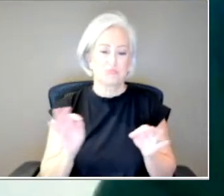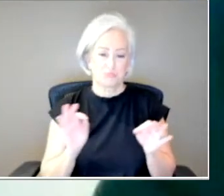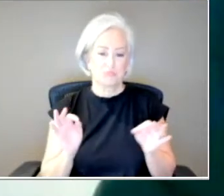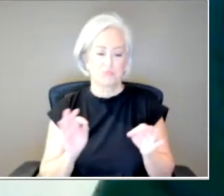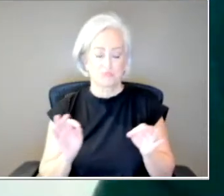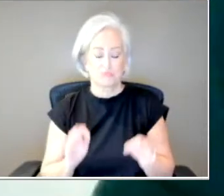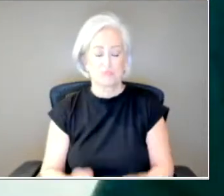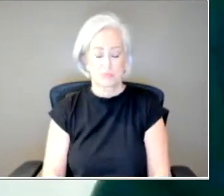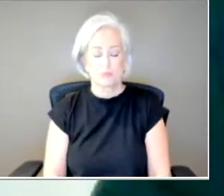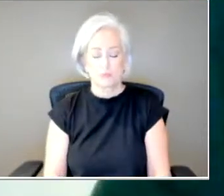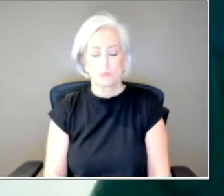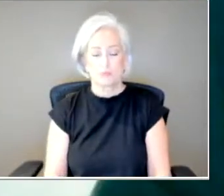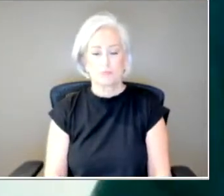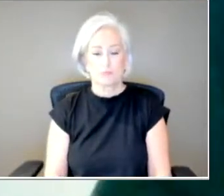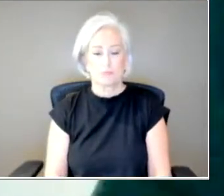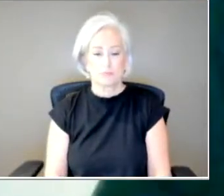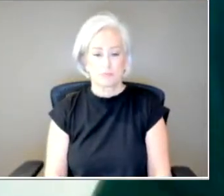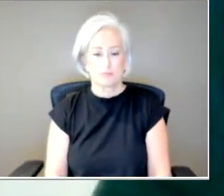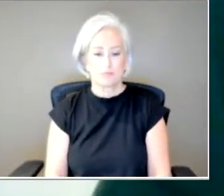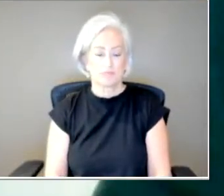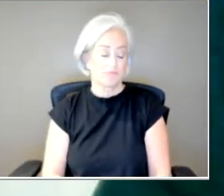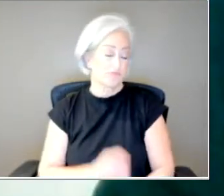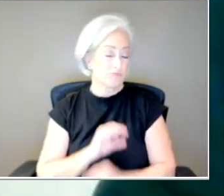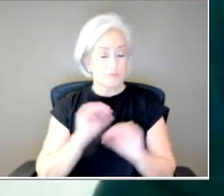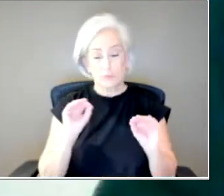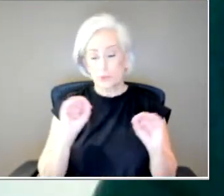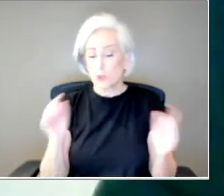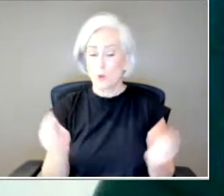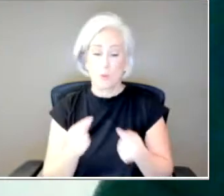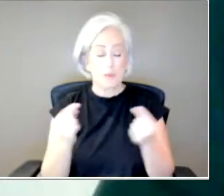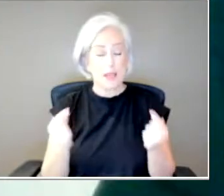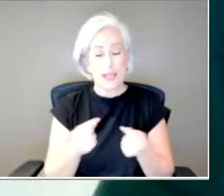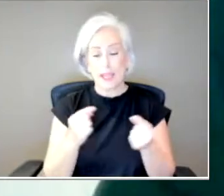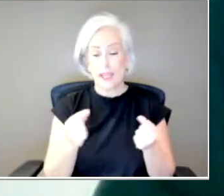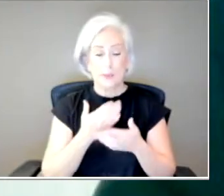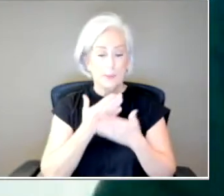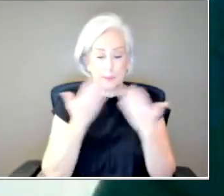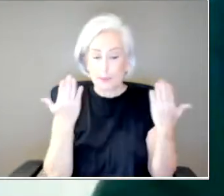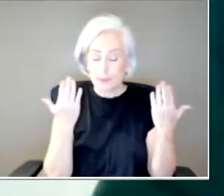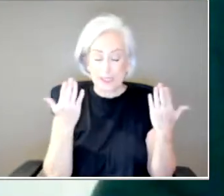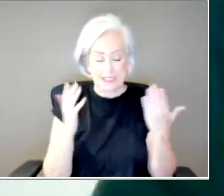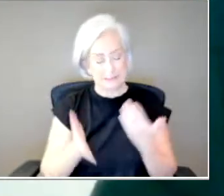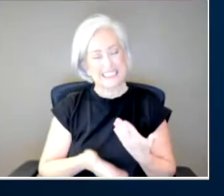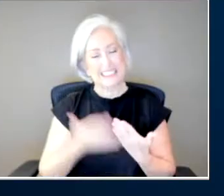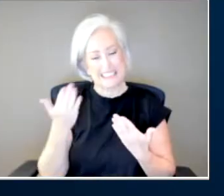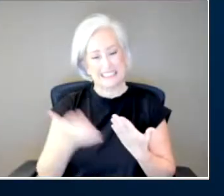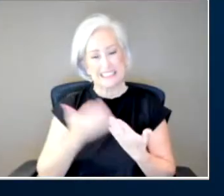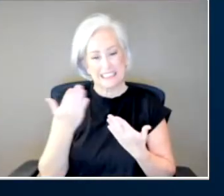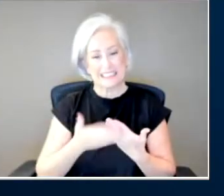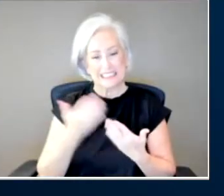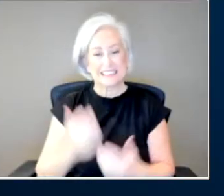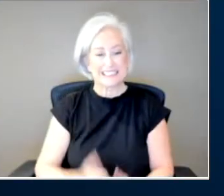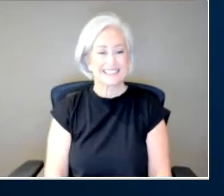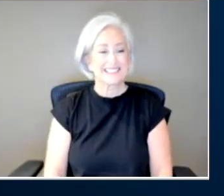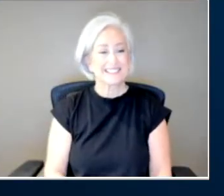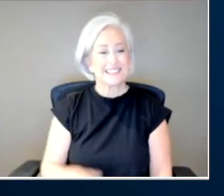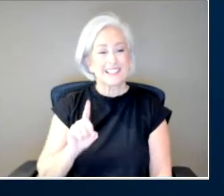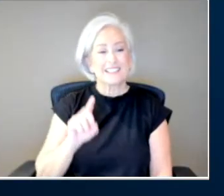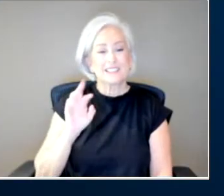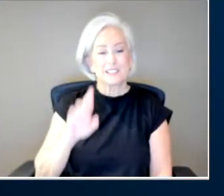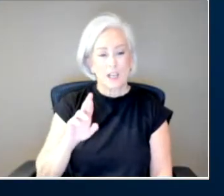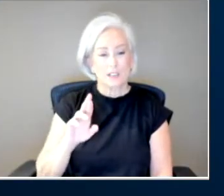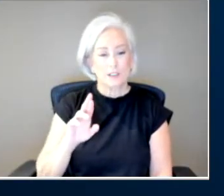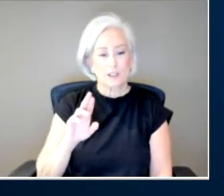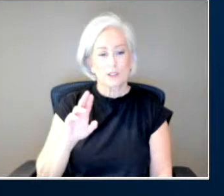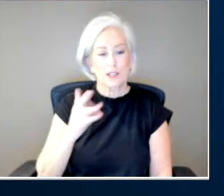difficult to do. And like I say, there was no pain or anything. It was really easy. Dr. Custer, can patients expect a